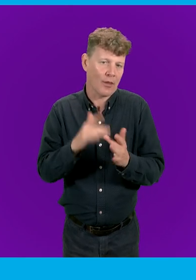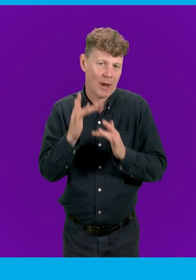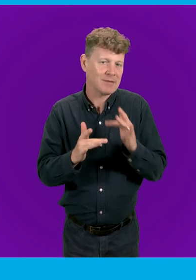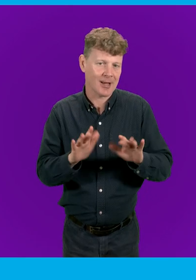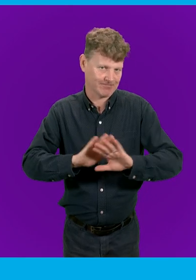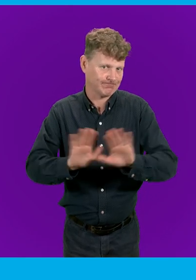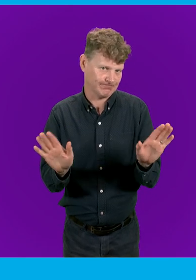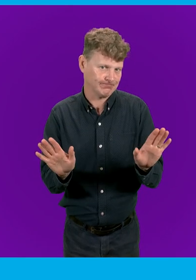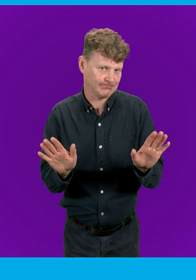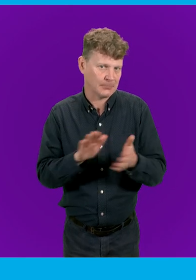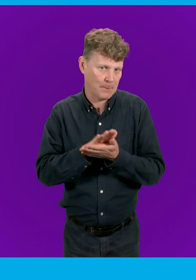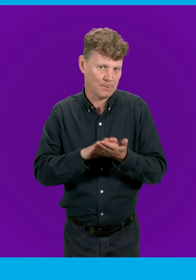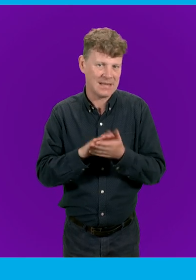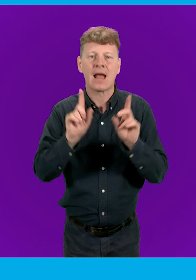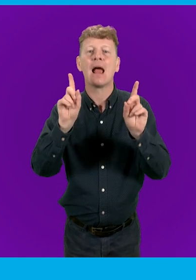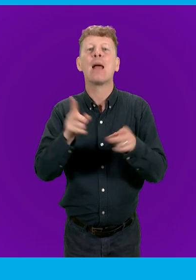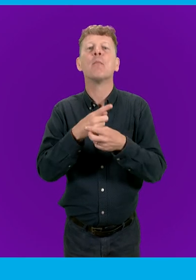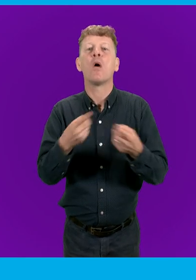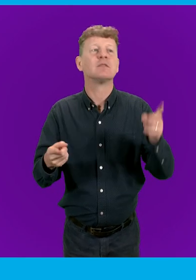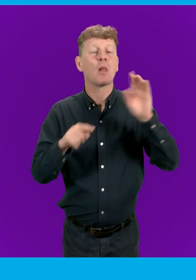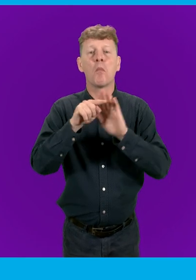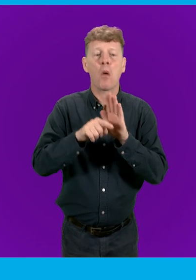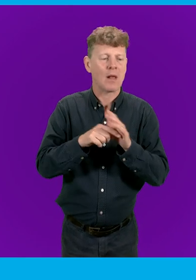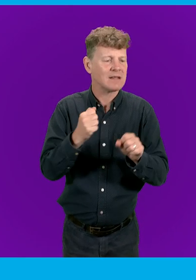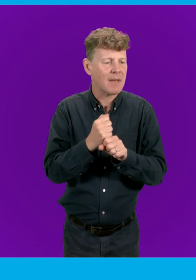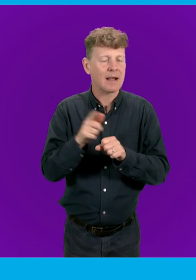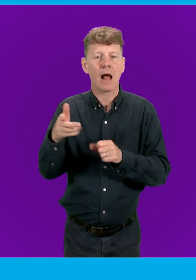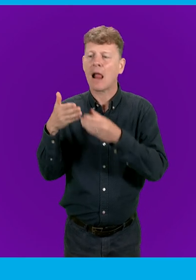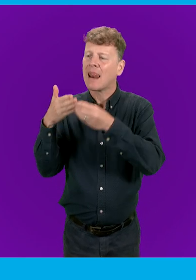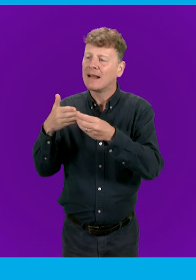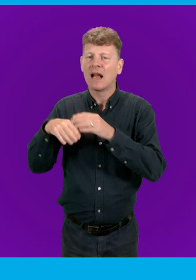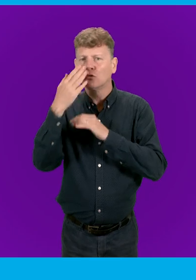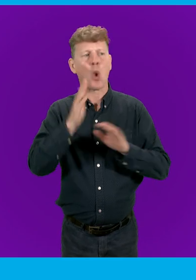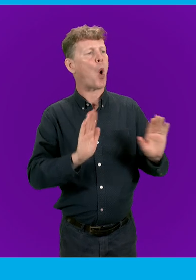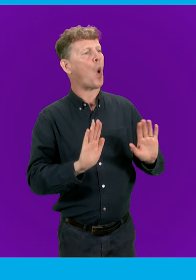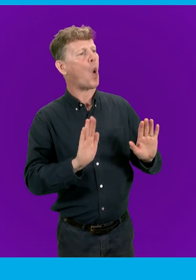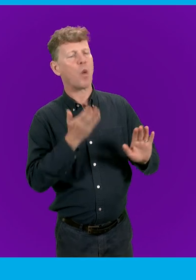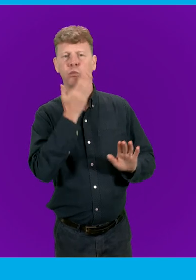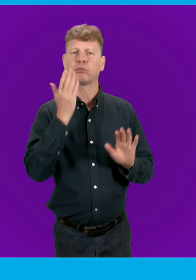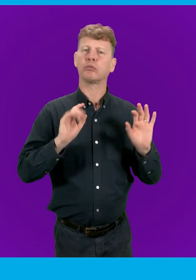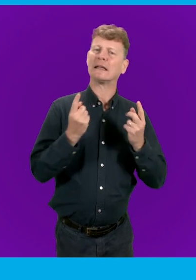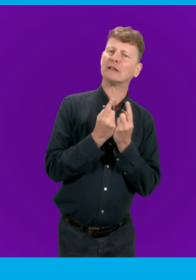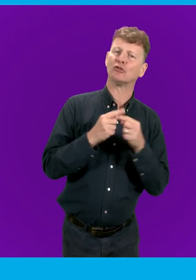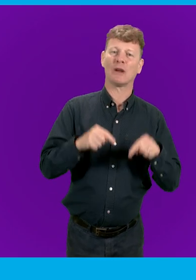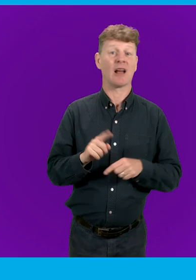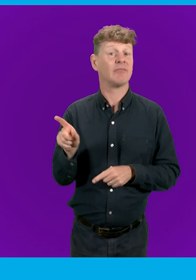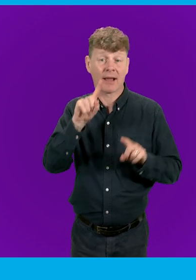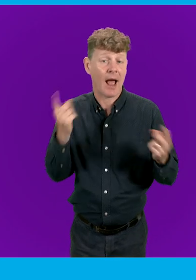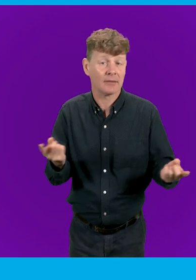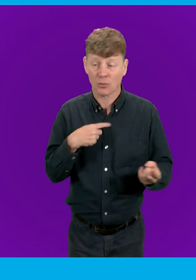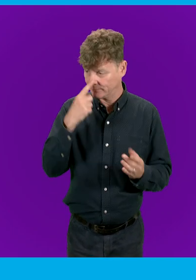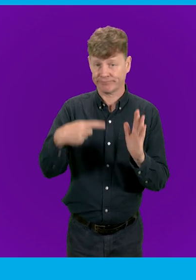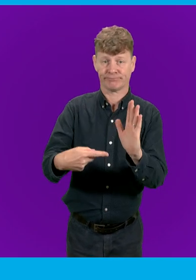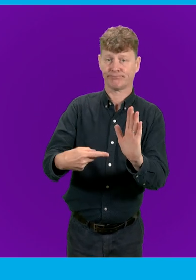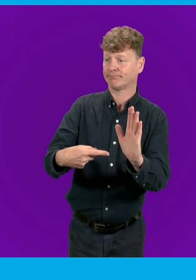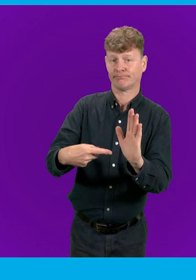impossible for policymakers and school leads to say this isn't an issue, we don't need to prioritise this, because they can now point to